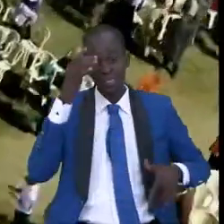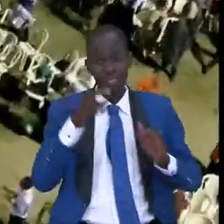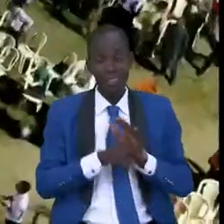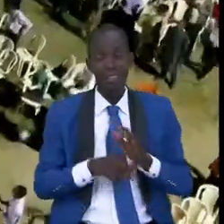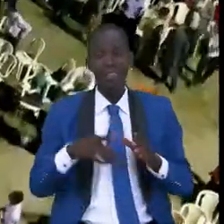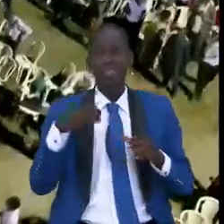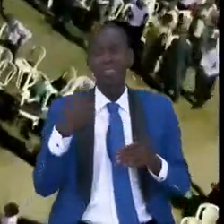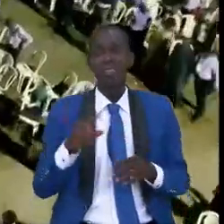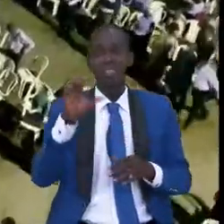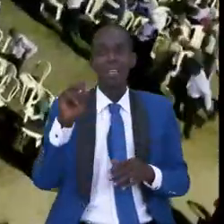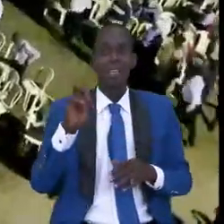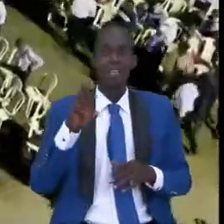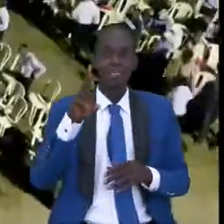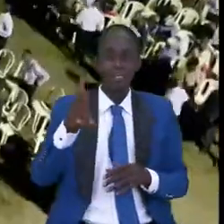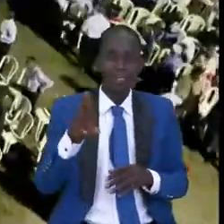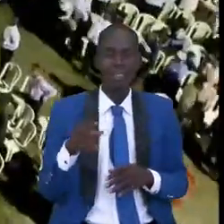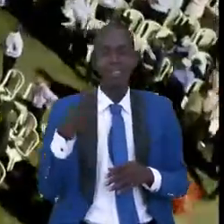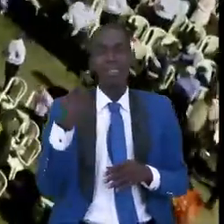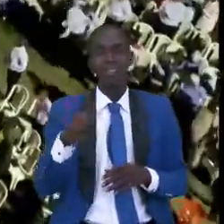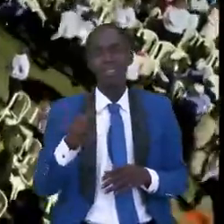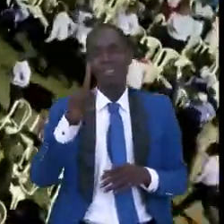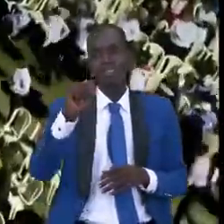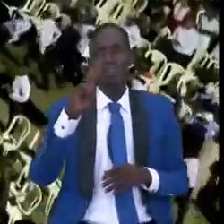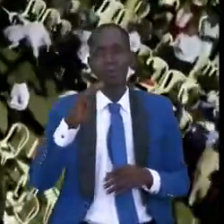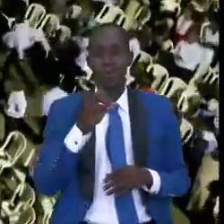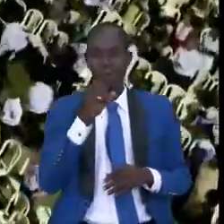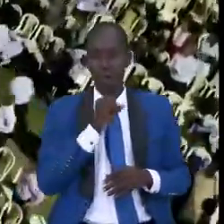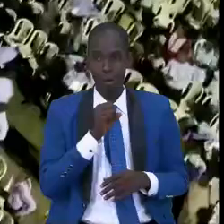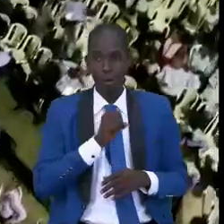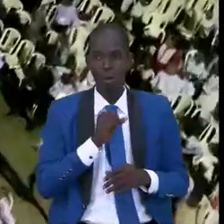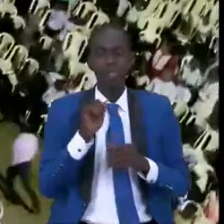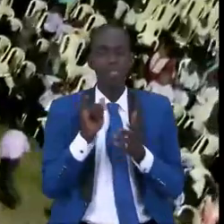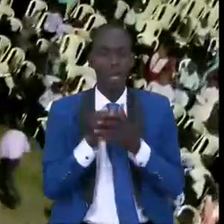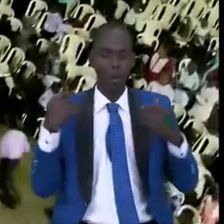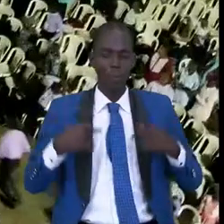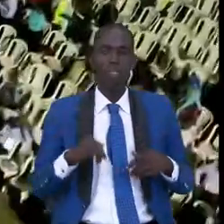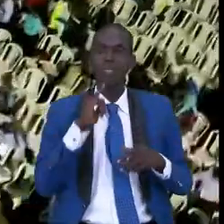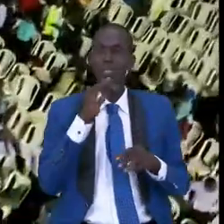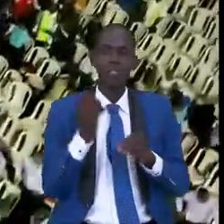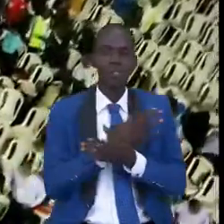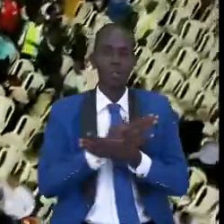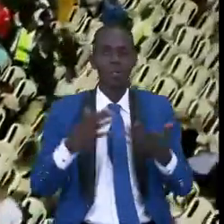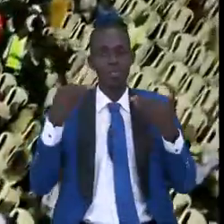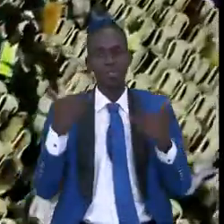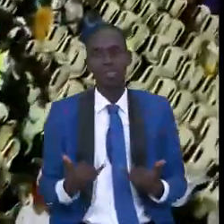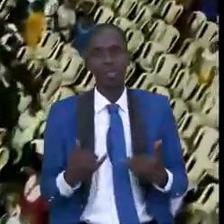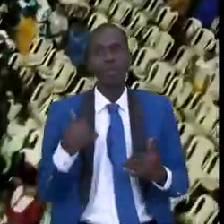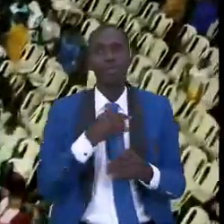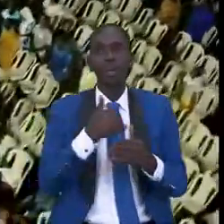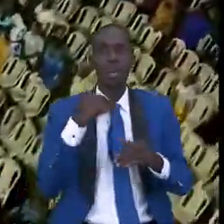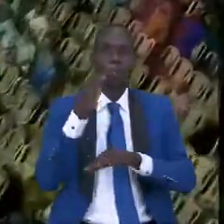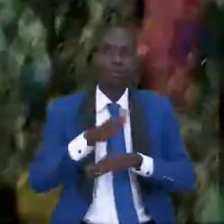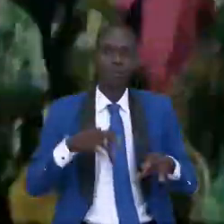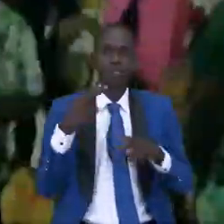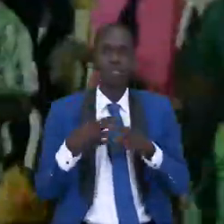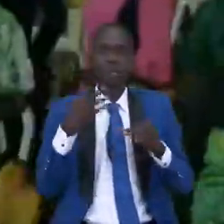evil thing, and that plague is gone right now. We've mentioned the name of Jesus. That name